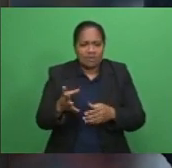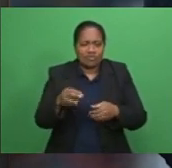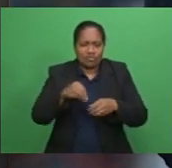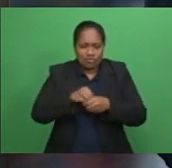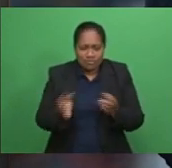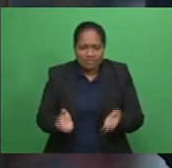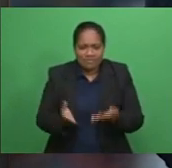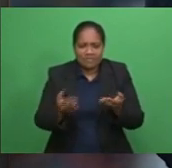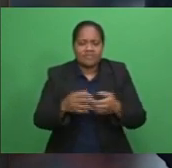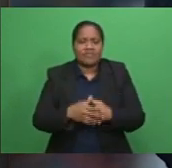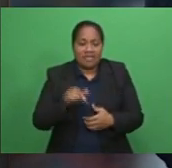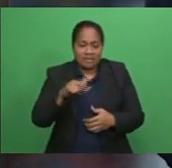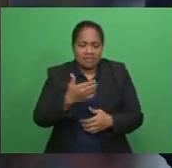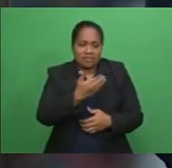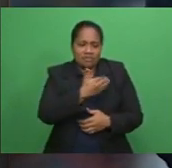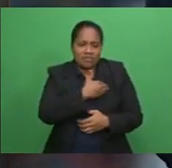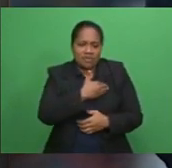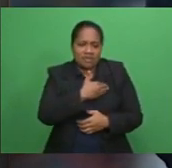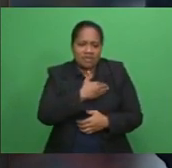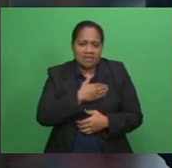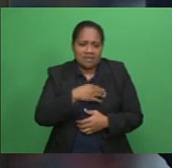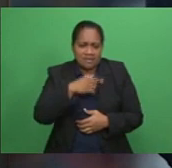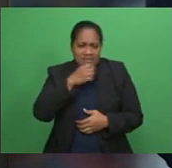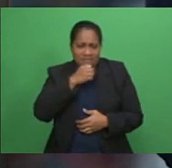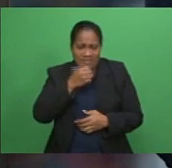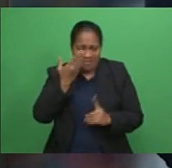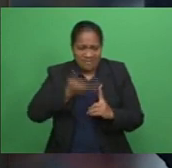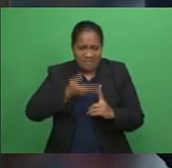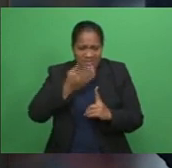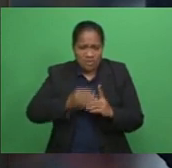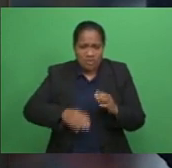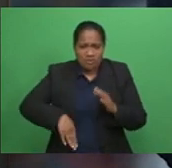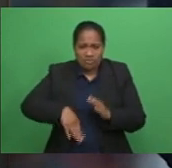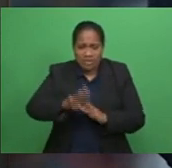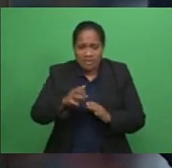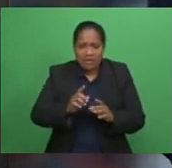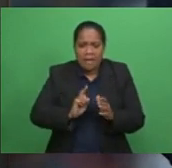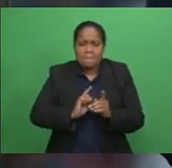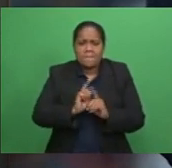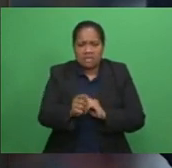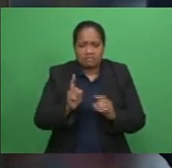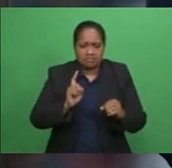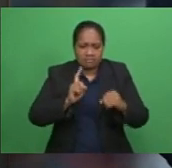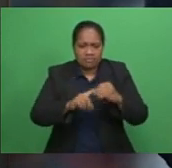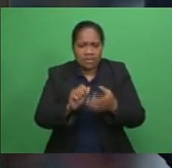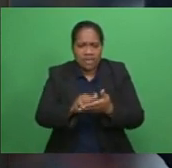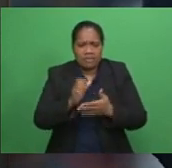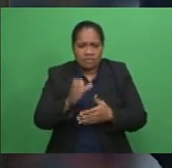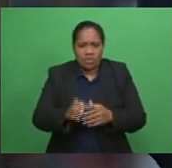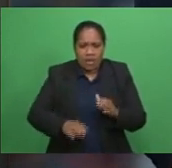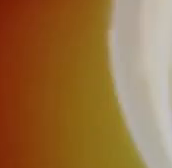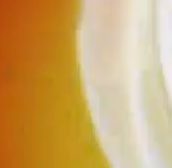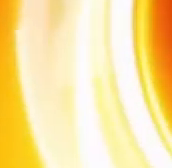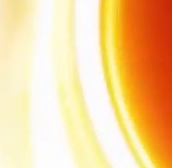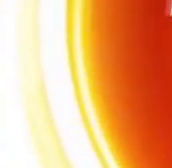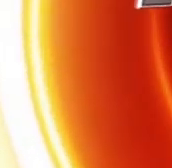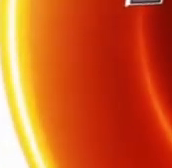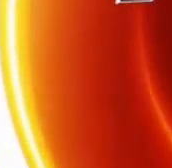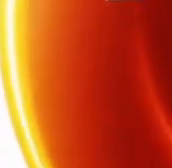morning. Striker Olivier Giroud guiding a header past goalkeeper Tim Krul on the stroke of half-time.